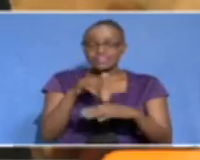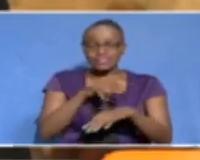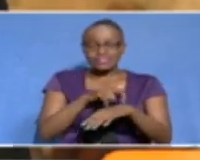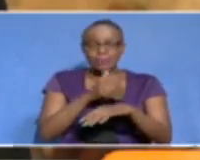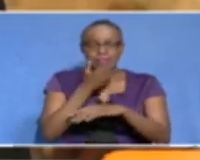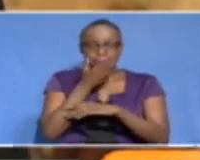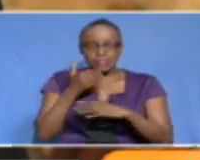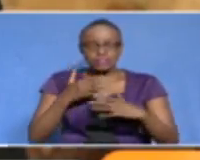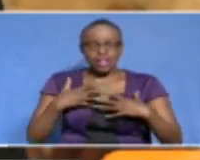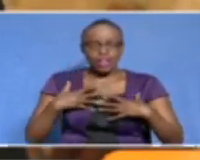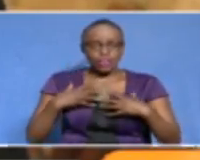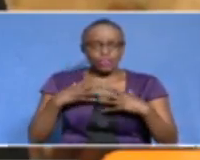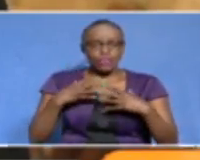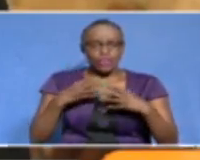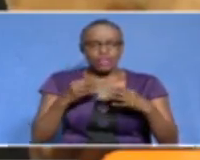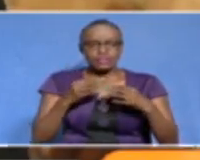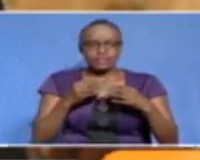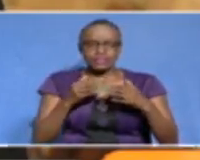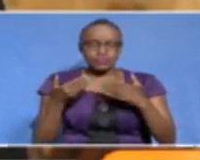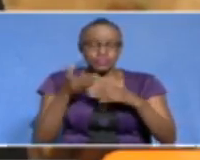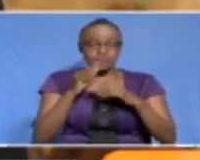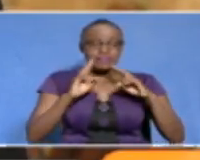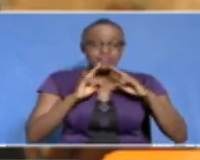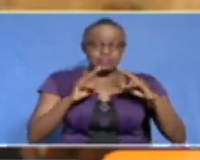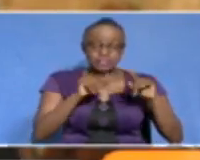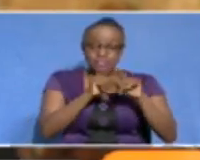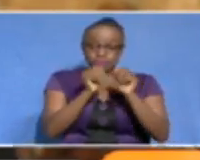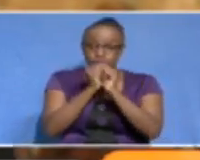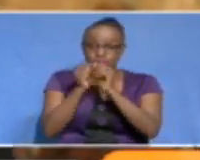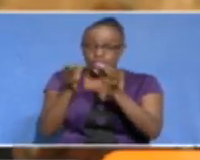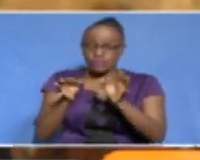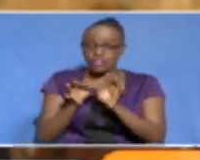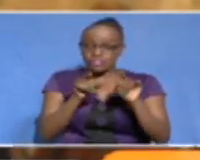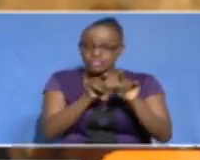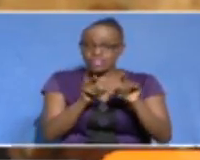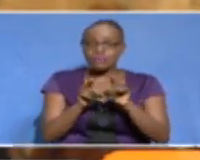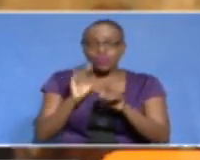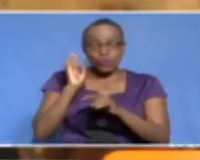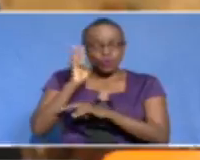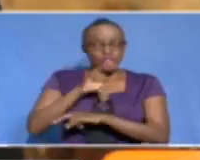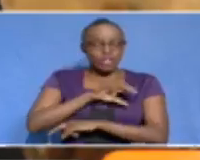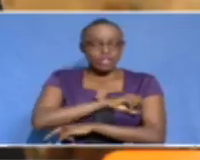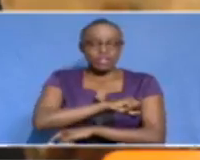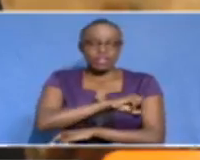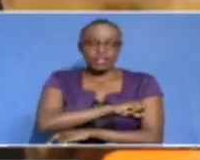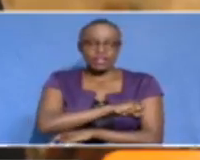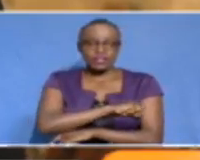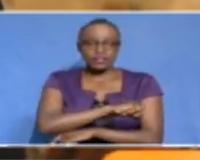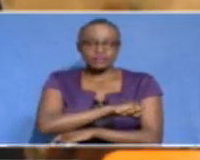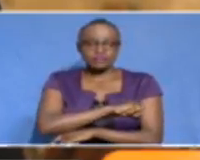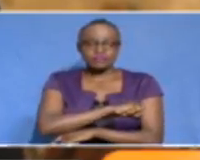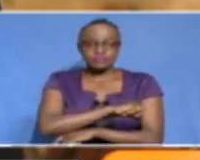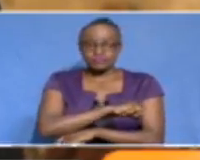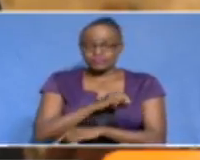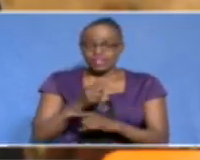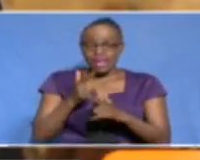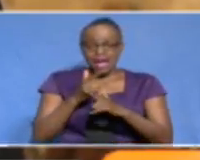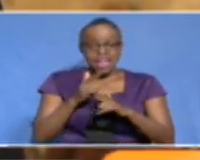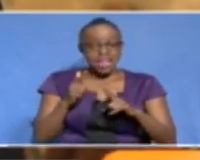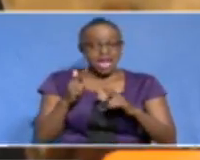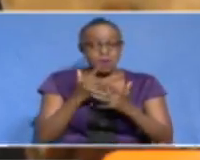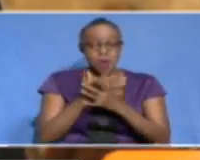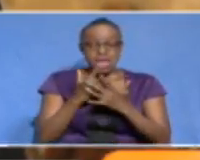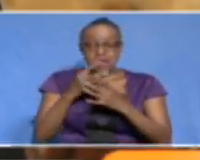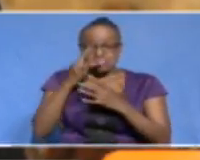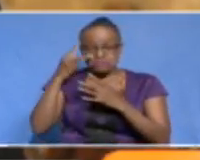healer. And together, as a family, as one, we shall persevere. We will not allow any